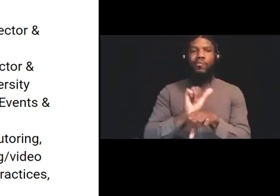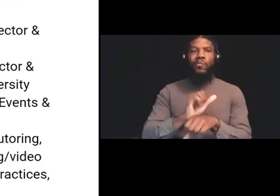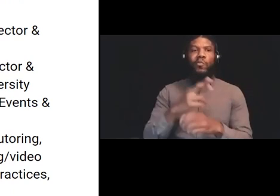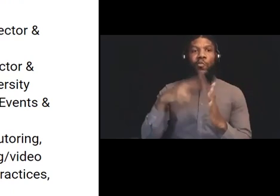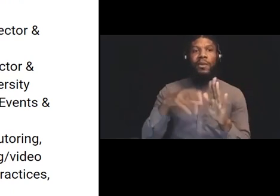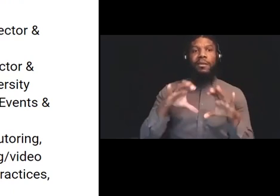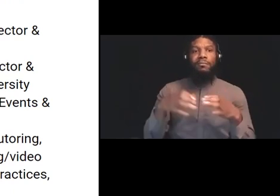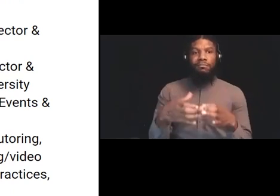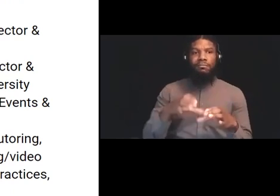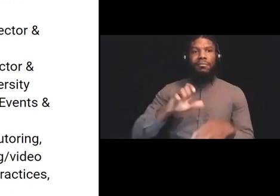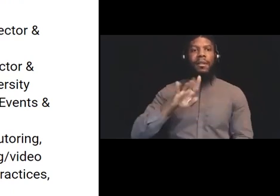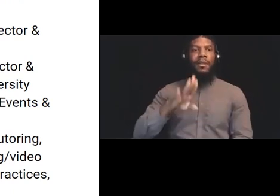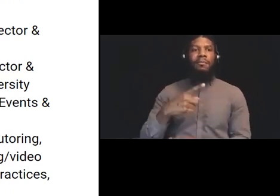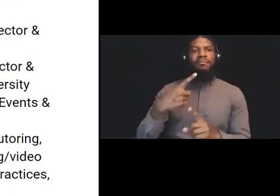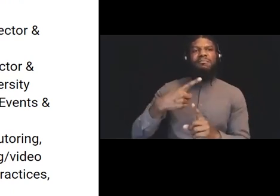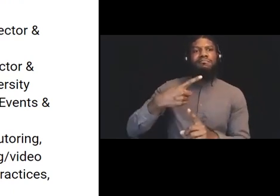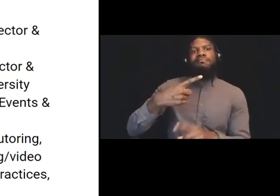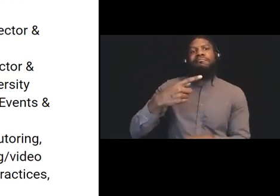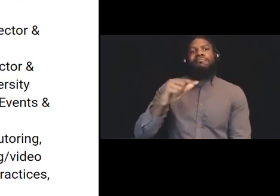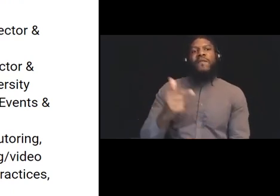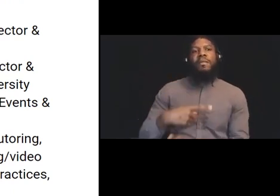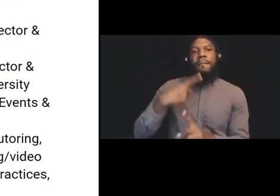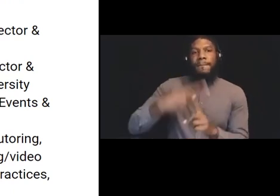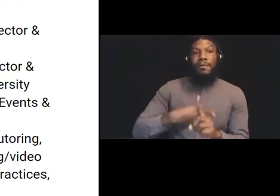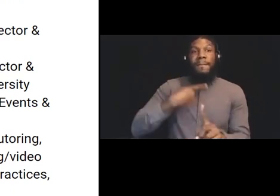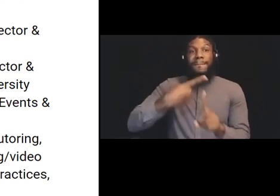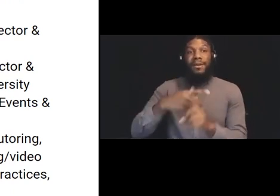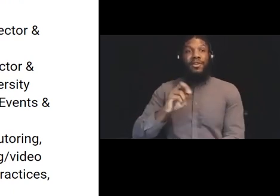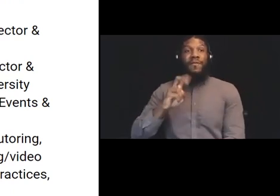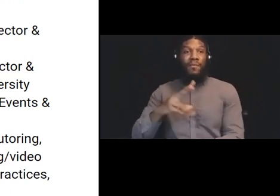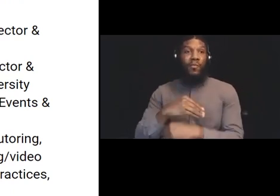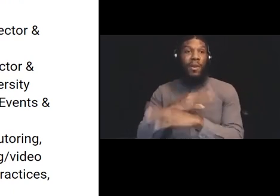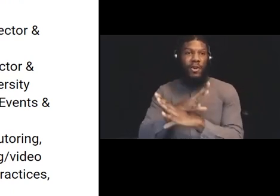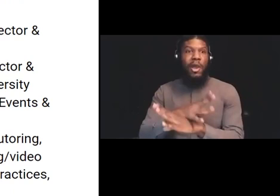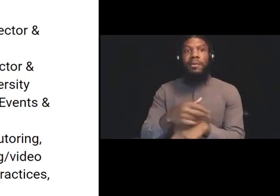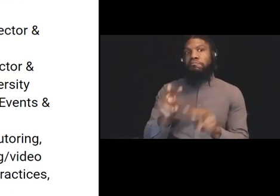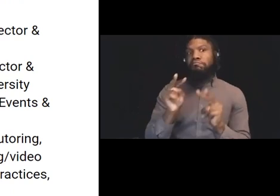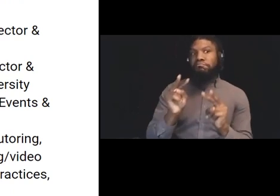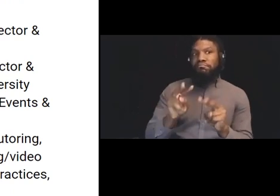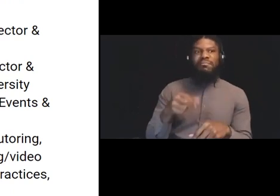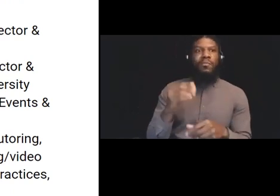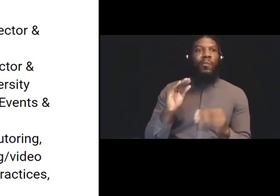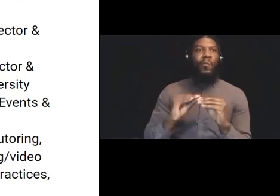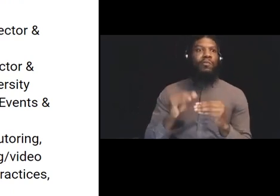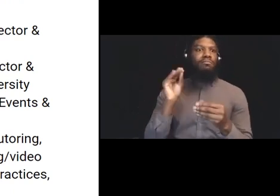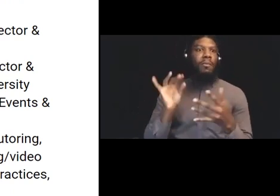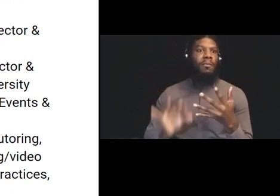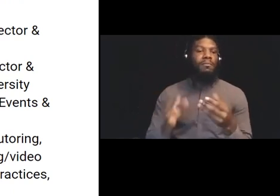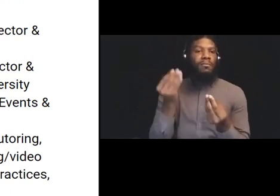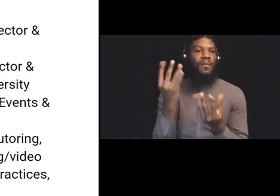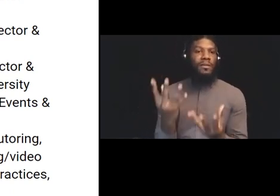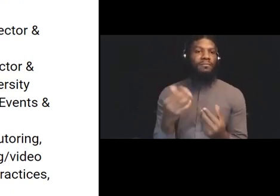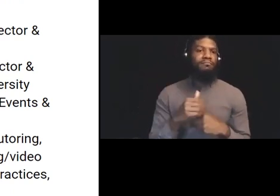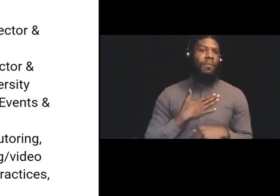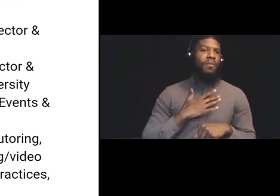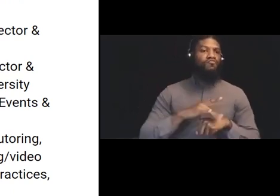every other month and a November webinar, so stay tuned for those things. In my spare time, I